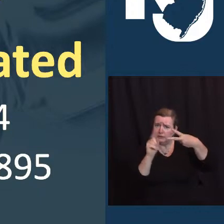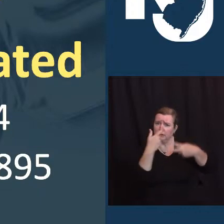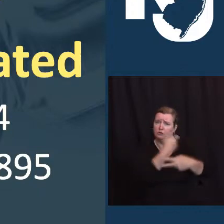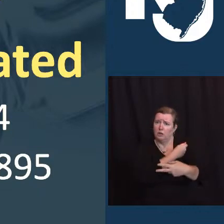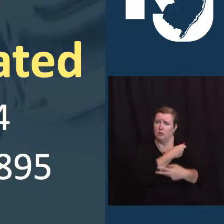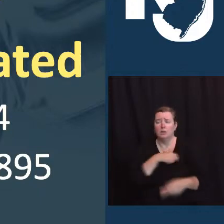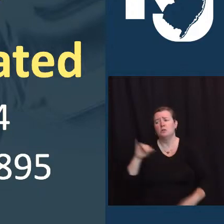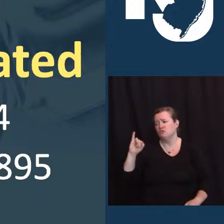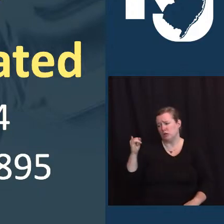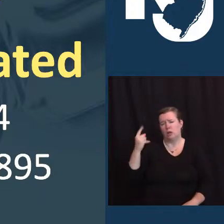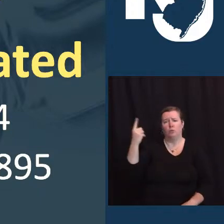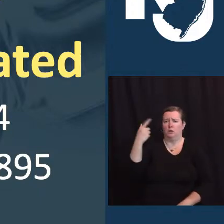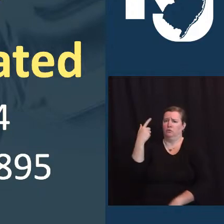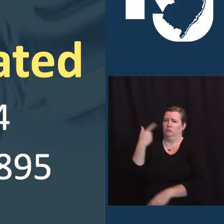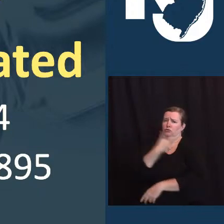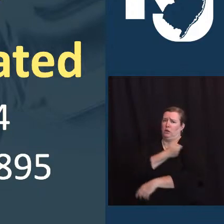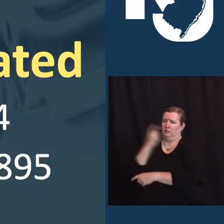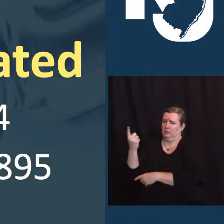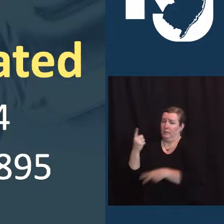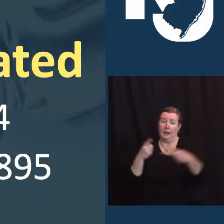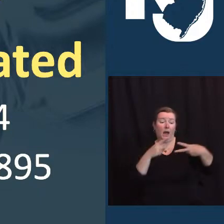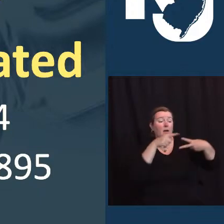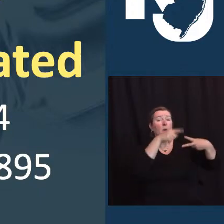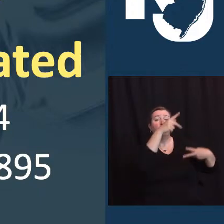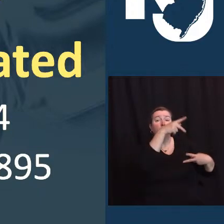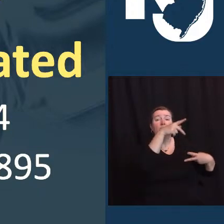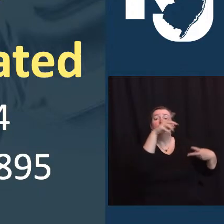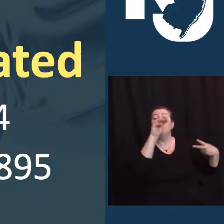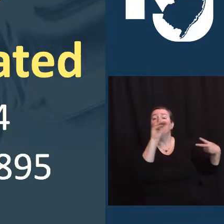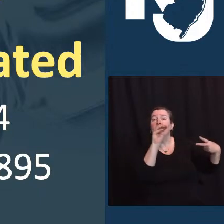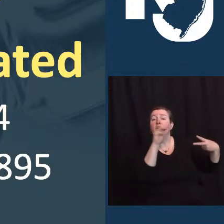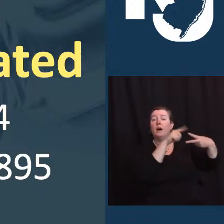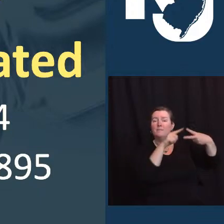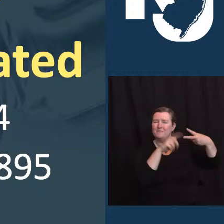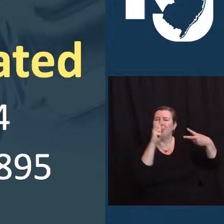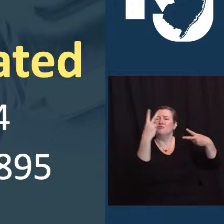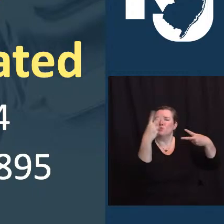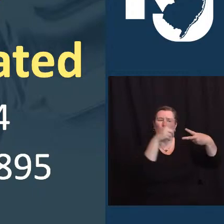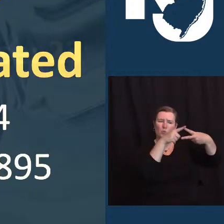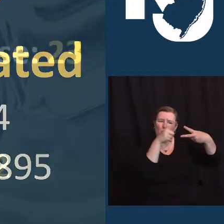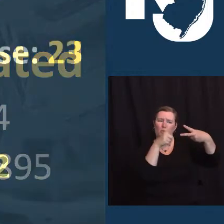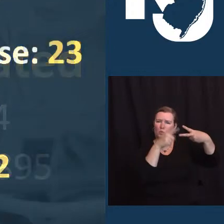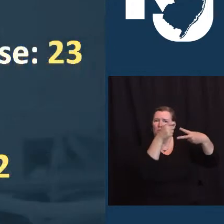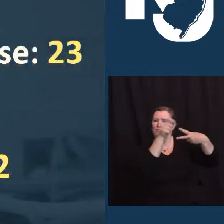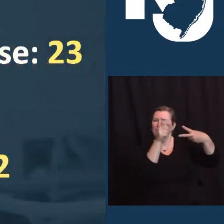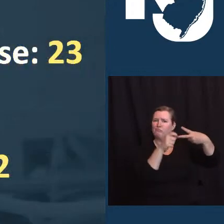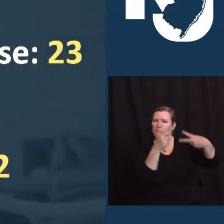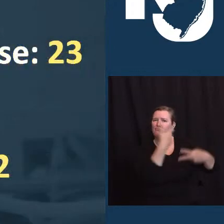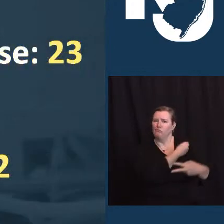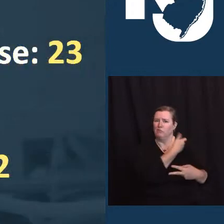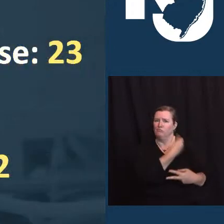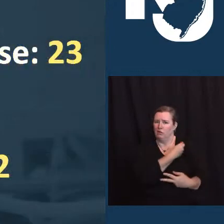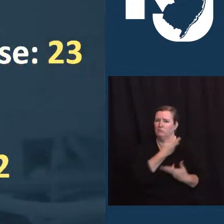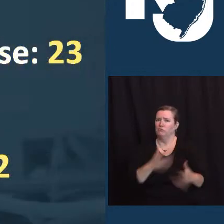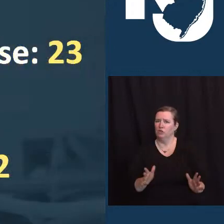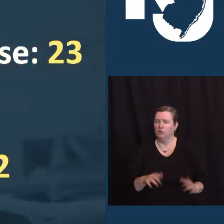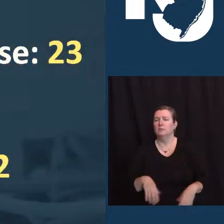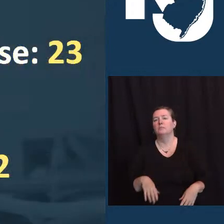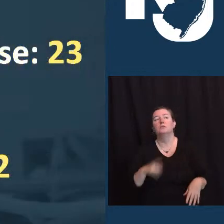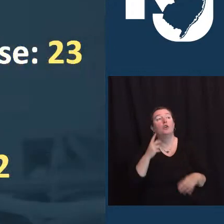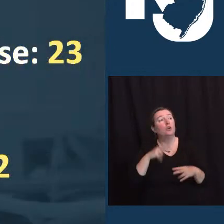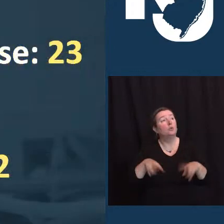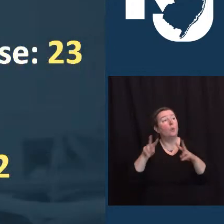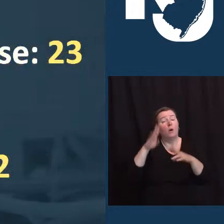if you're either Moderna or Pfizer, you got to get that second shot. Looking to our hospital metrics, the number of COVID-positive